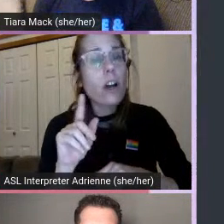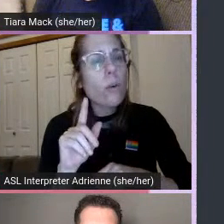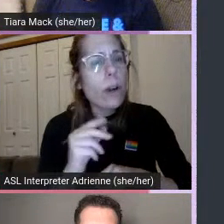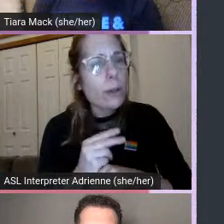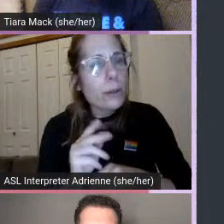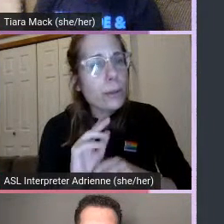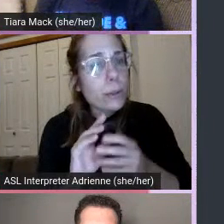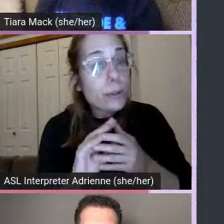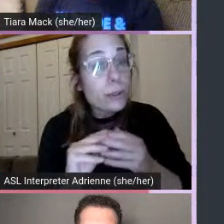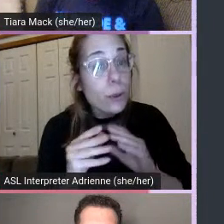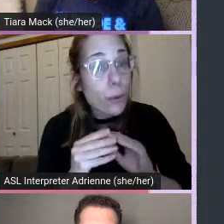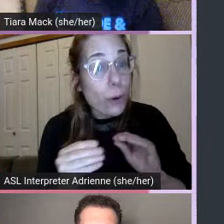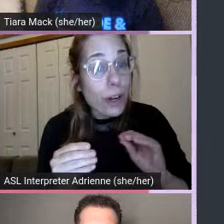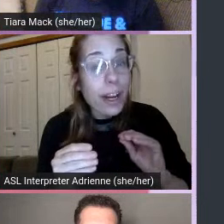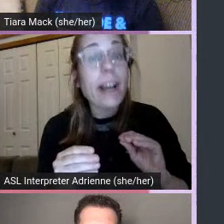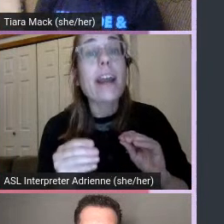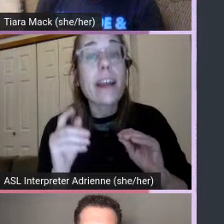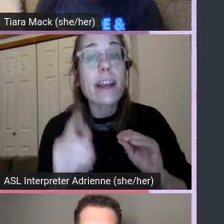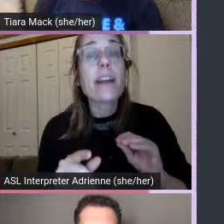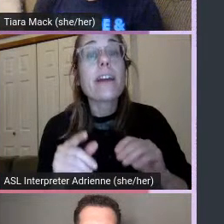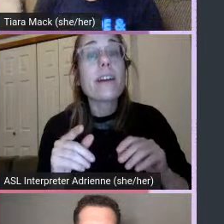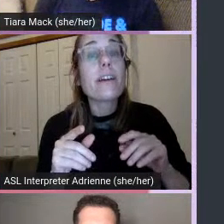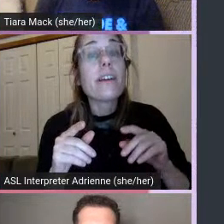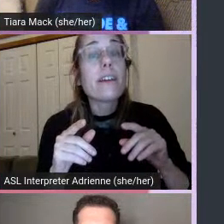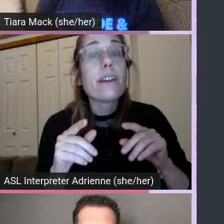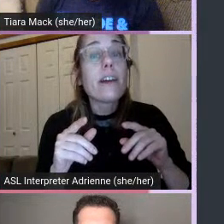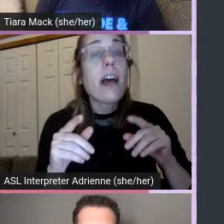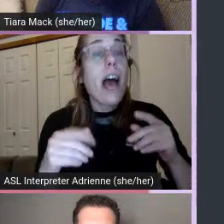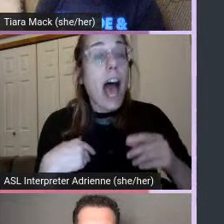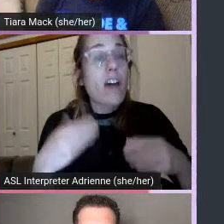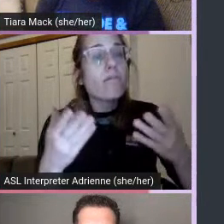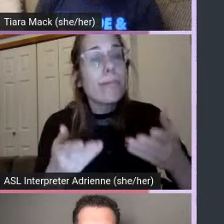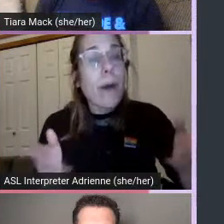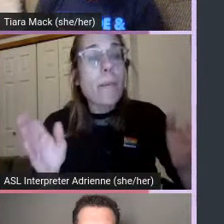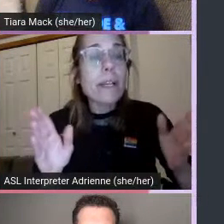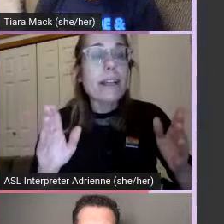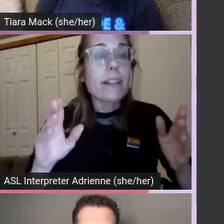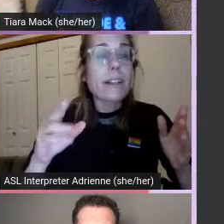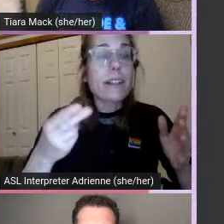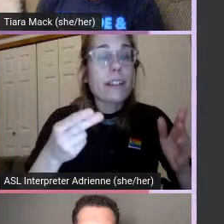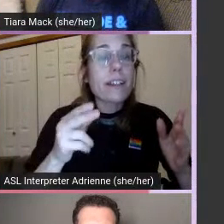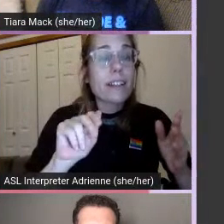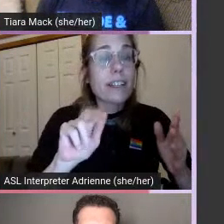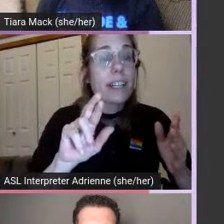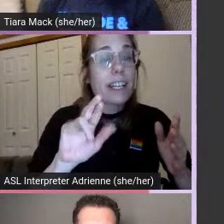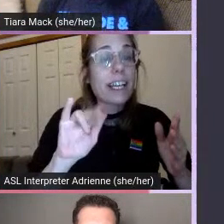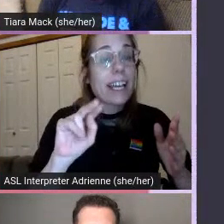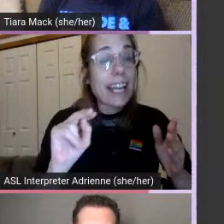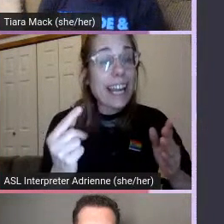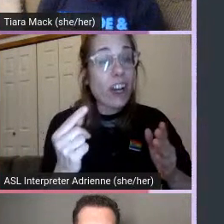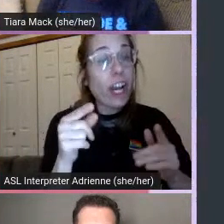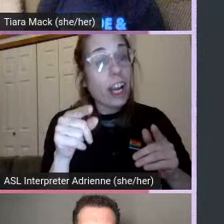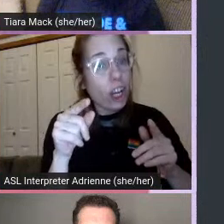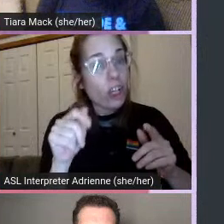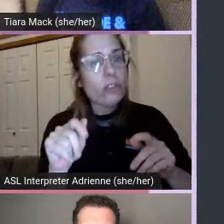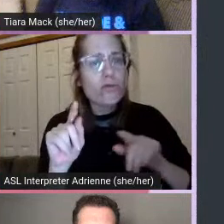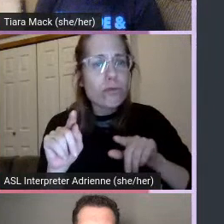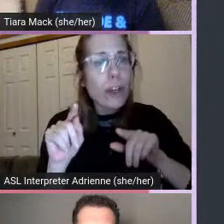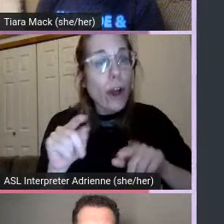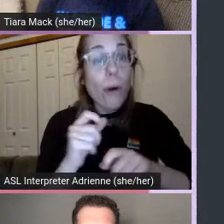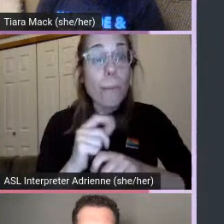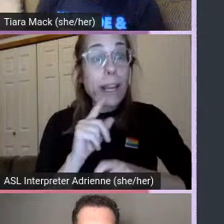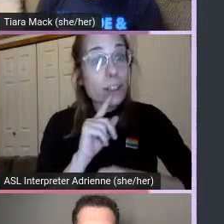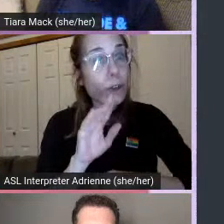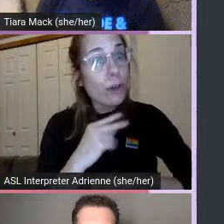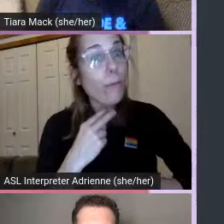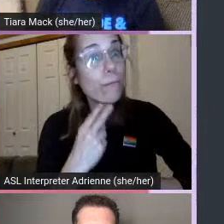public hearing. During this public hearing is where you can make sure your voice is being heard for all of the issues that you care about.